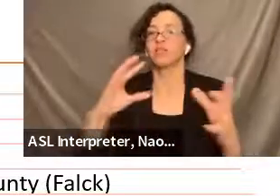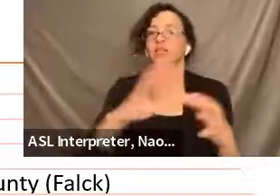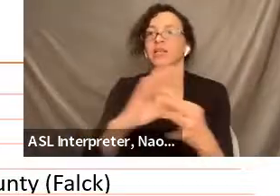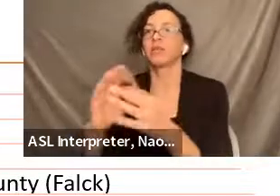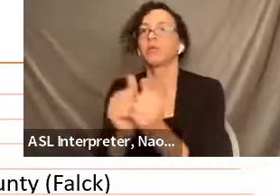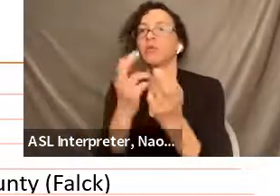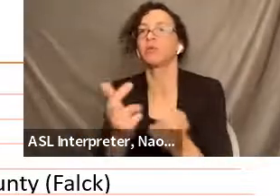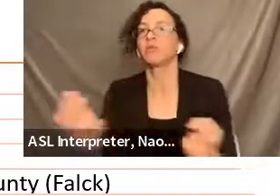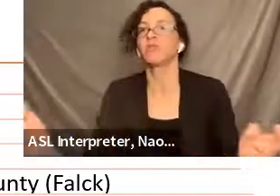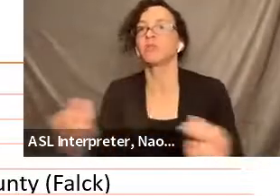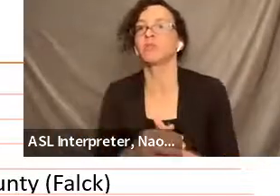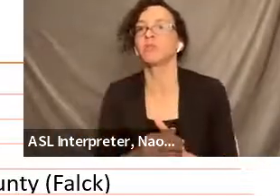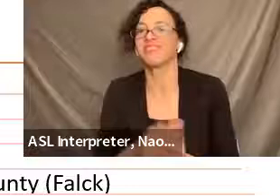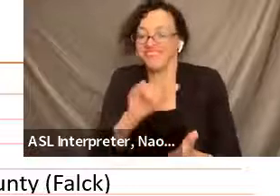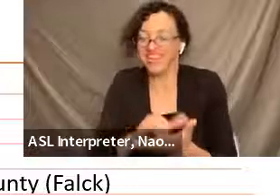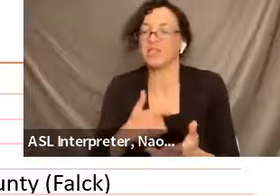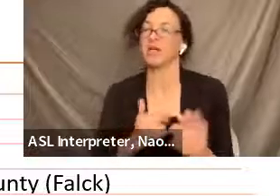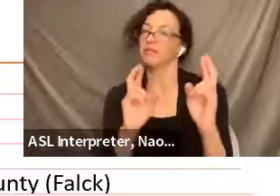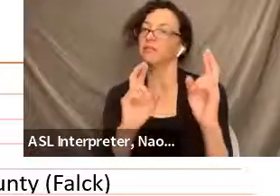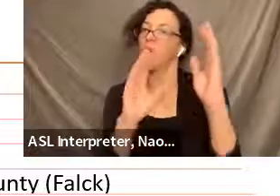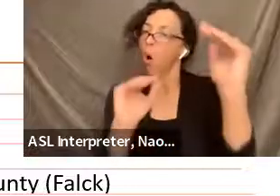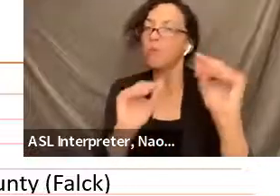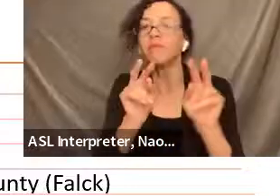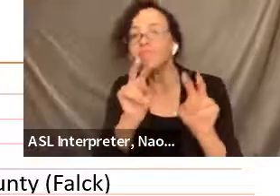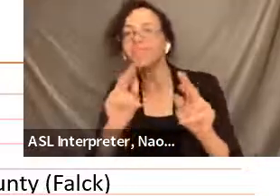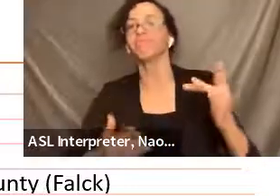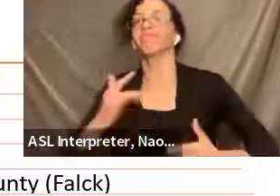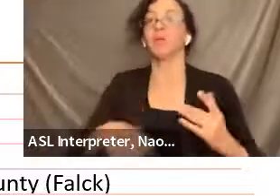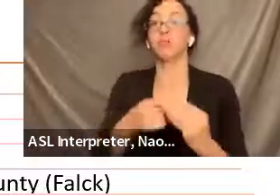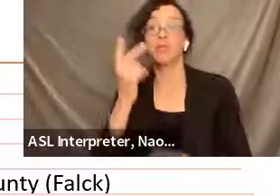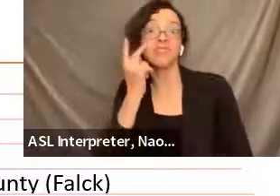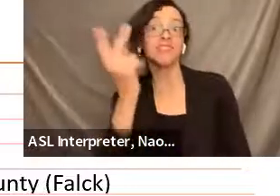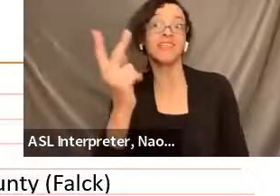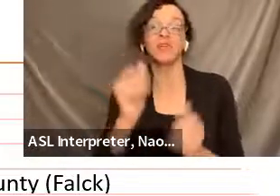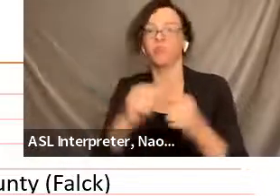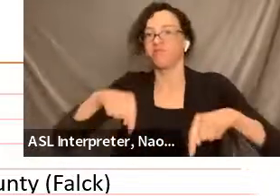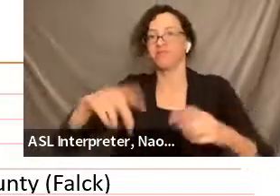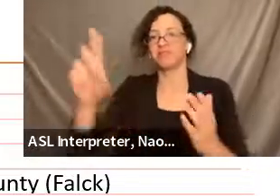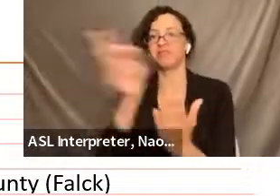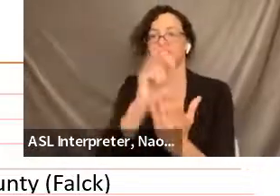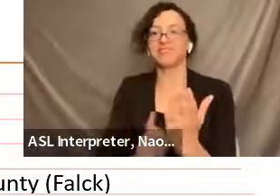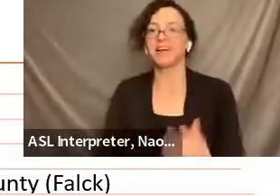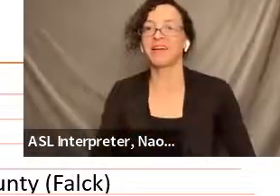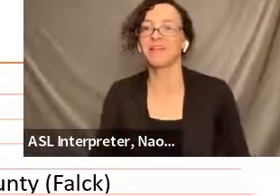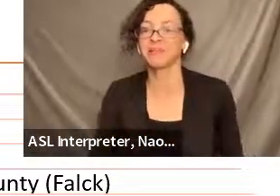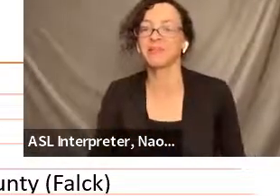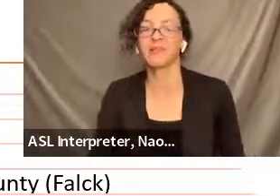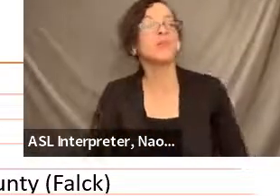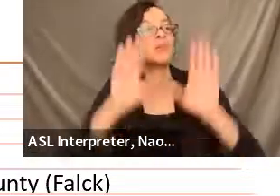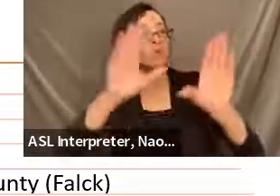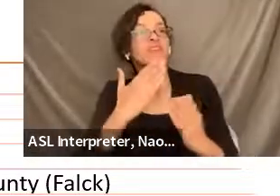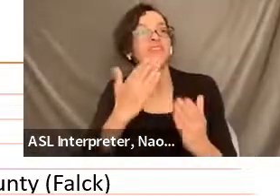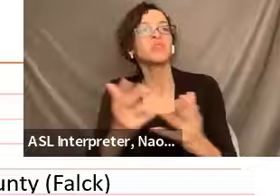I hope and am excited about seeing with this design. Great. Thank you so much, Dr.